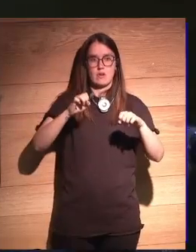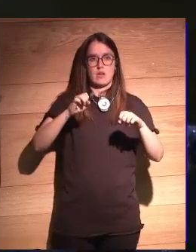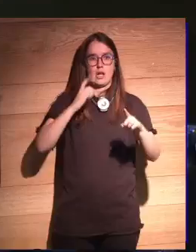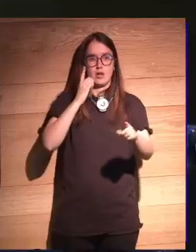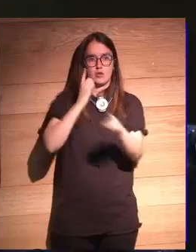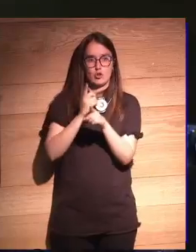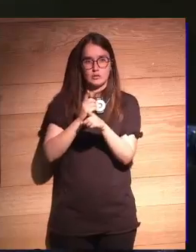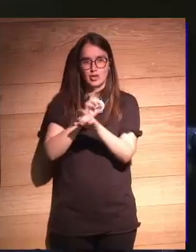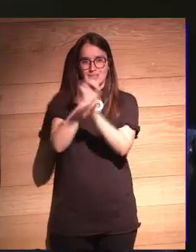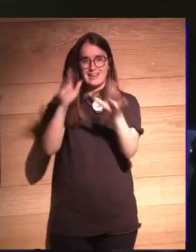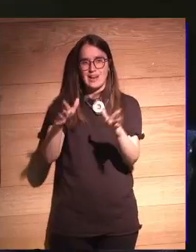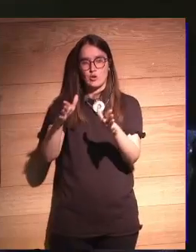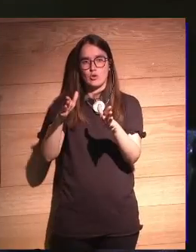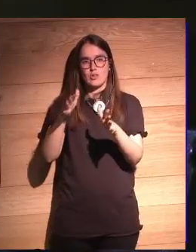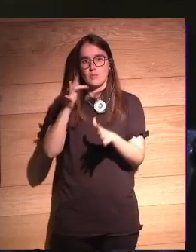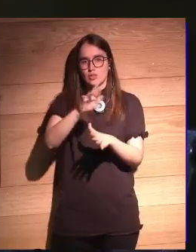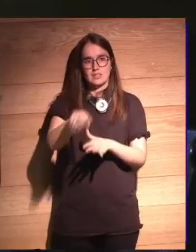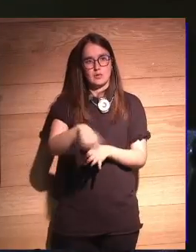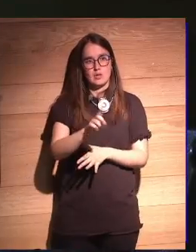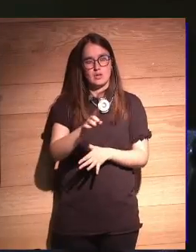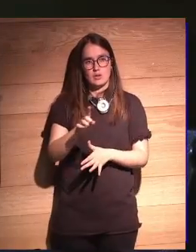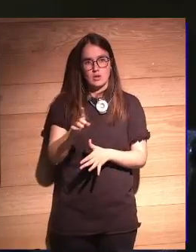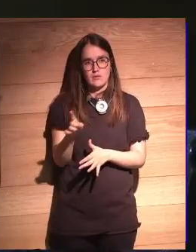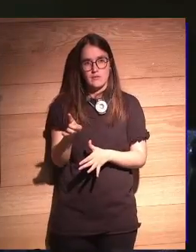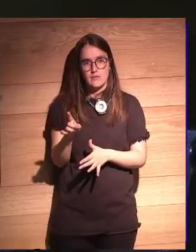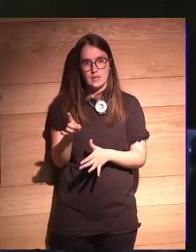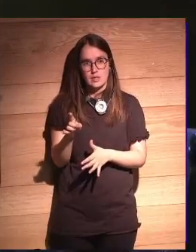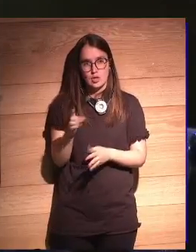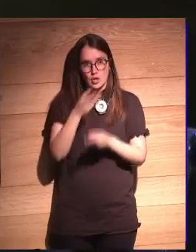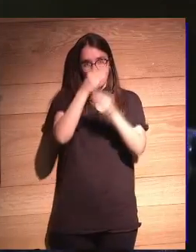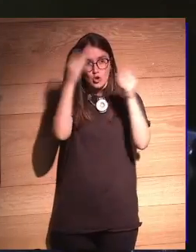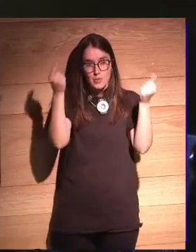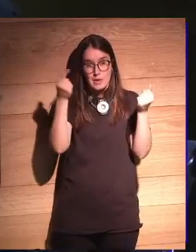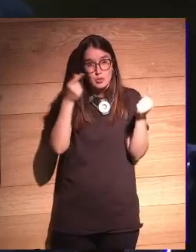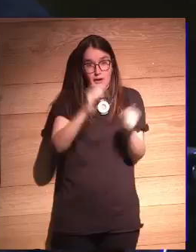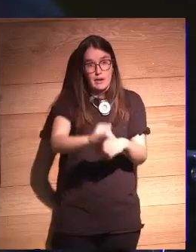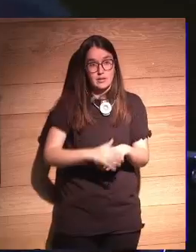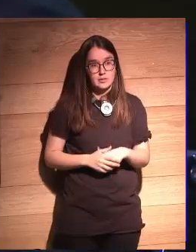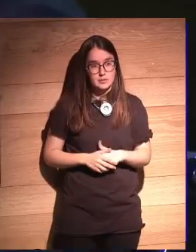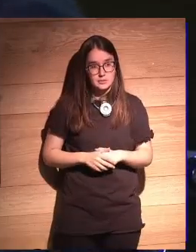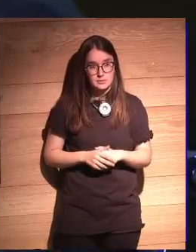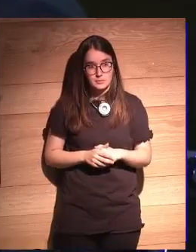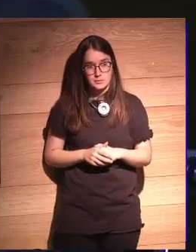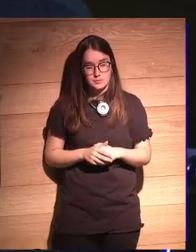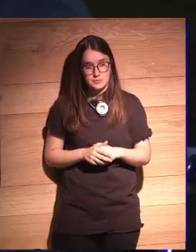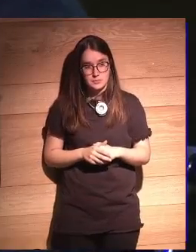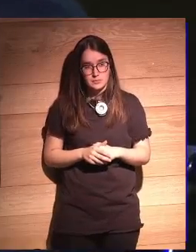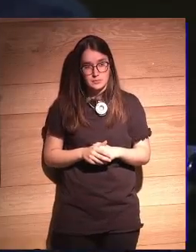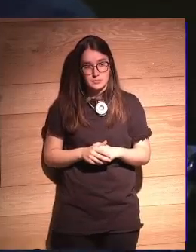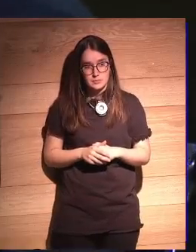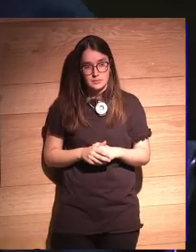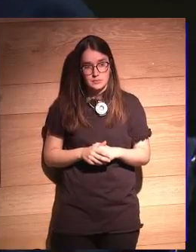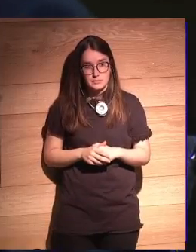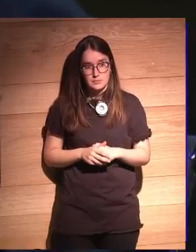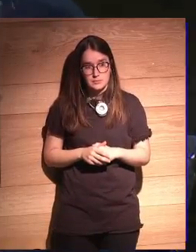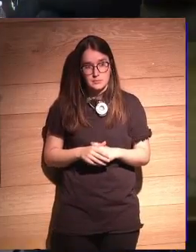but I don't think it is very helpful. Even though we know who the enemy is, it's not helping us to forget that they are